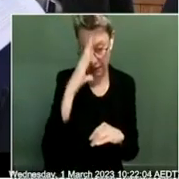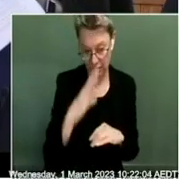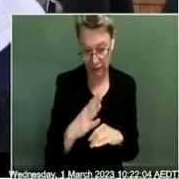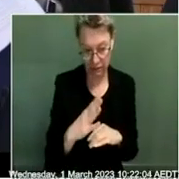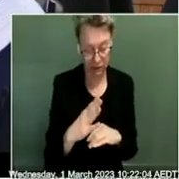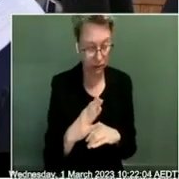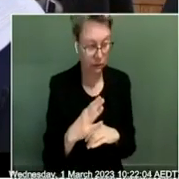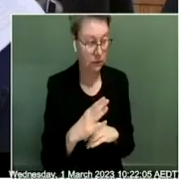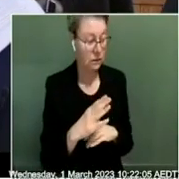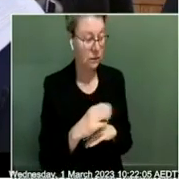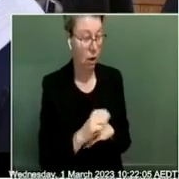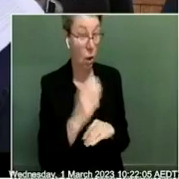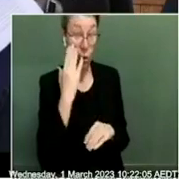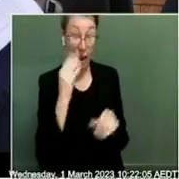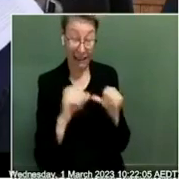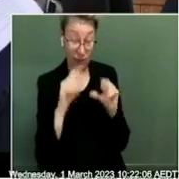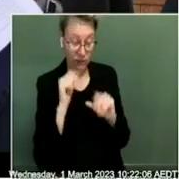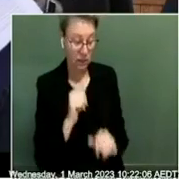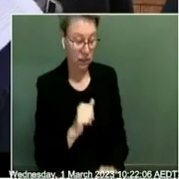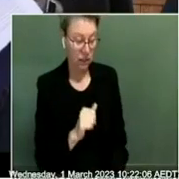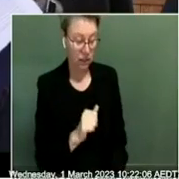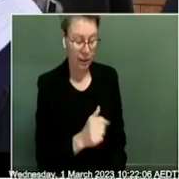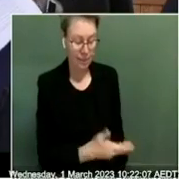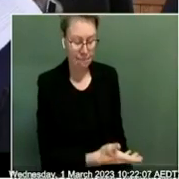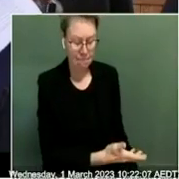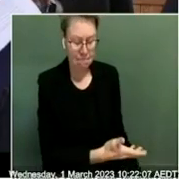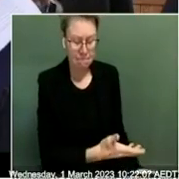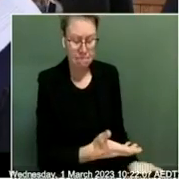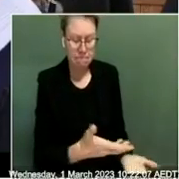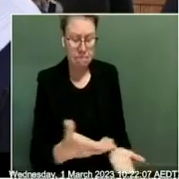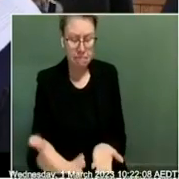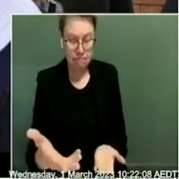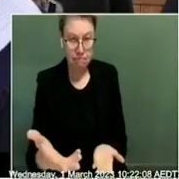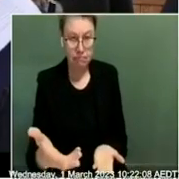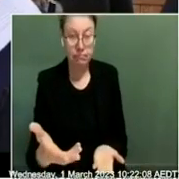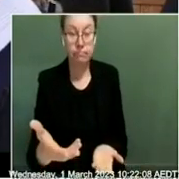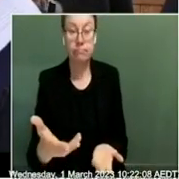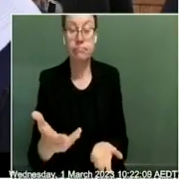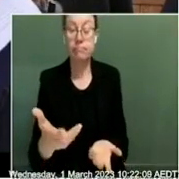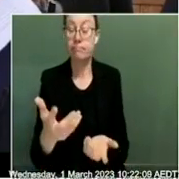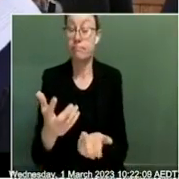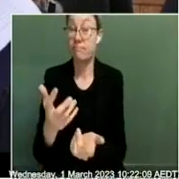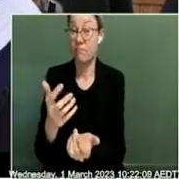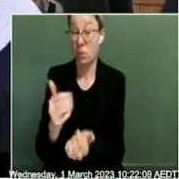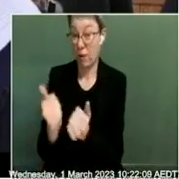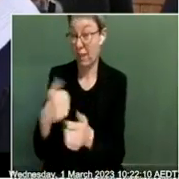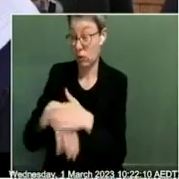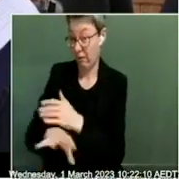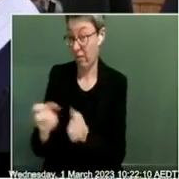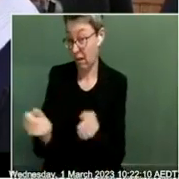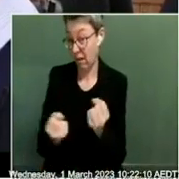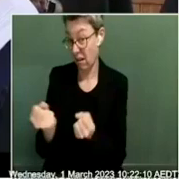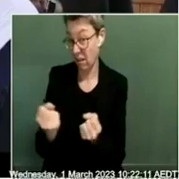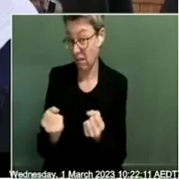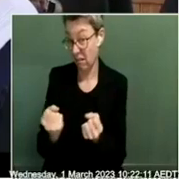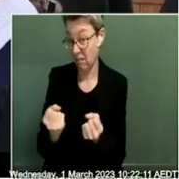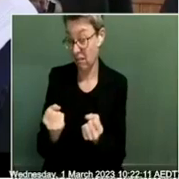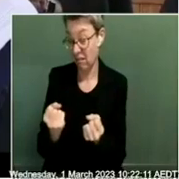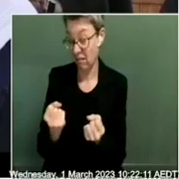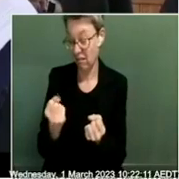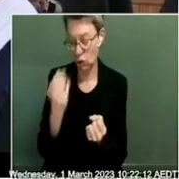And that's when, I don't know where Aunty Glore was, but they were taken, the three of them were taken to the Haywood police station down